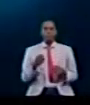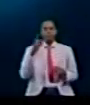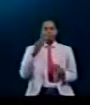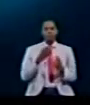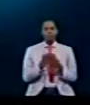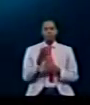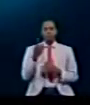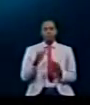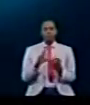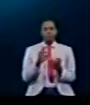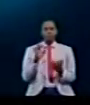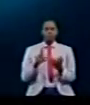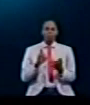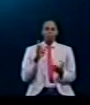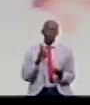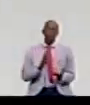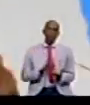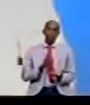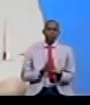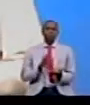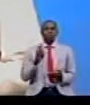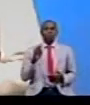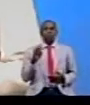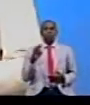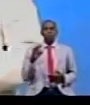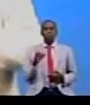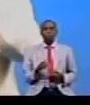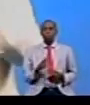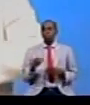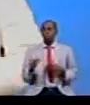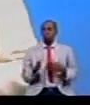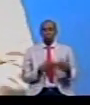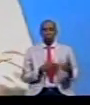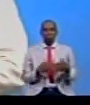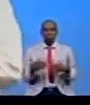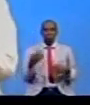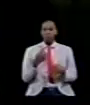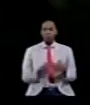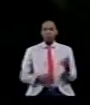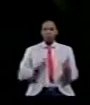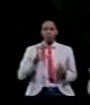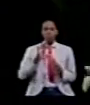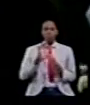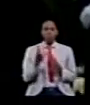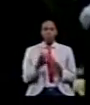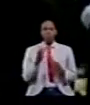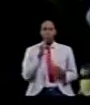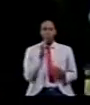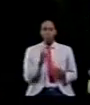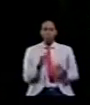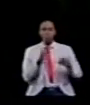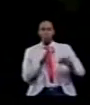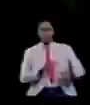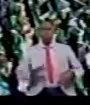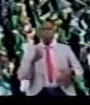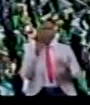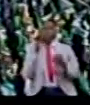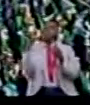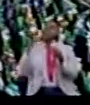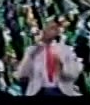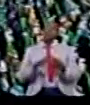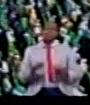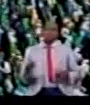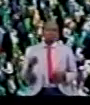that it was now full. Look at verse 38. And it was in the inner part of the ship, asleep on a